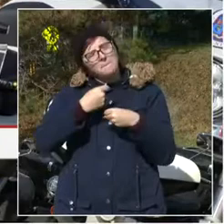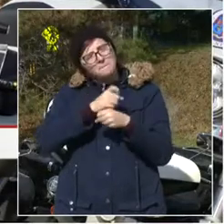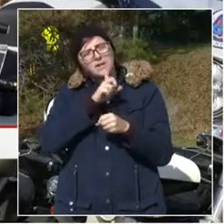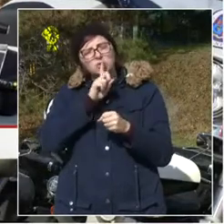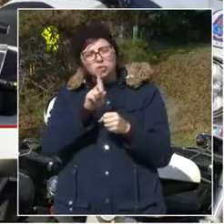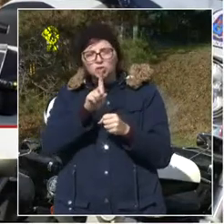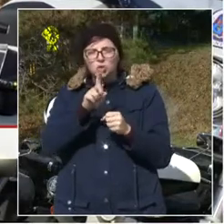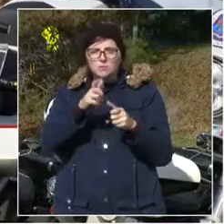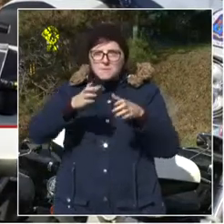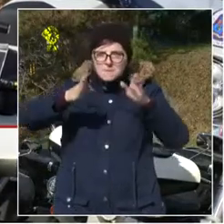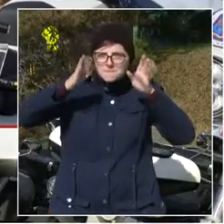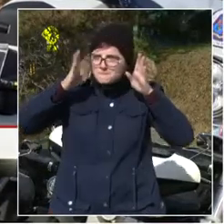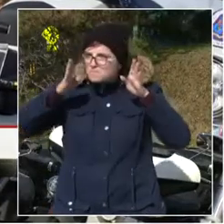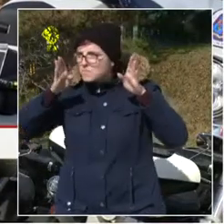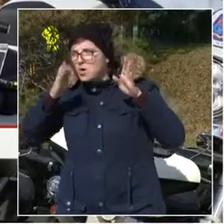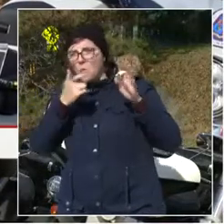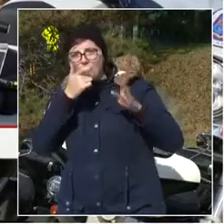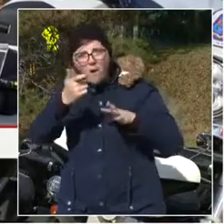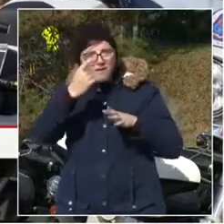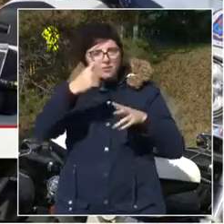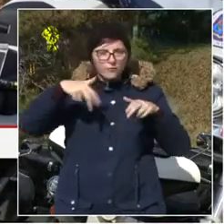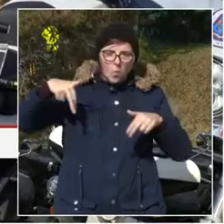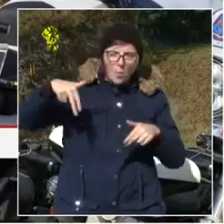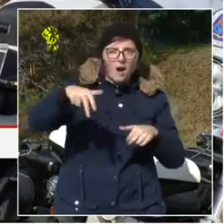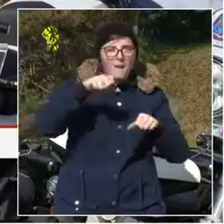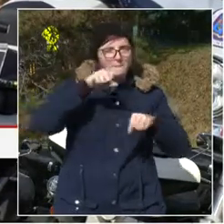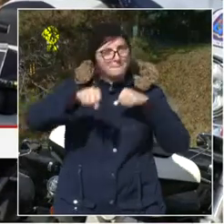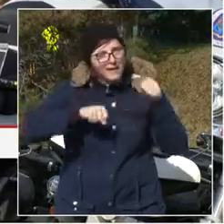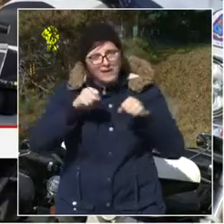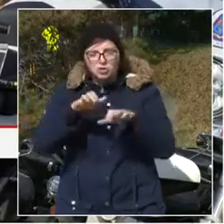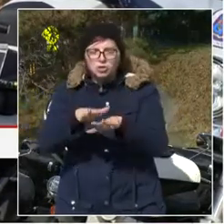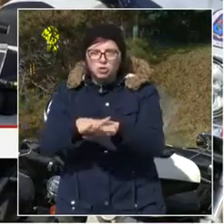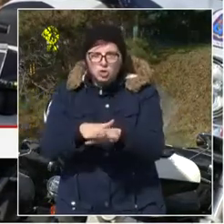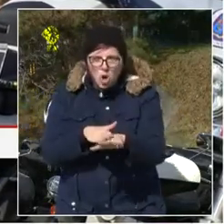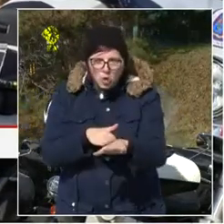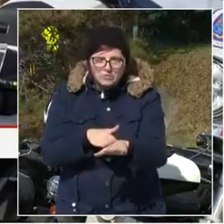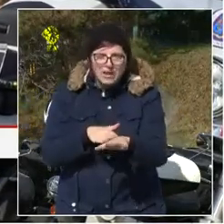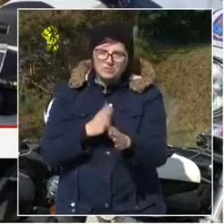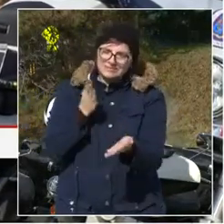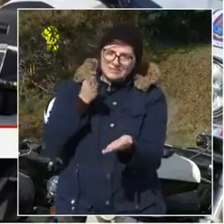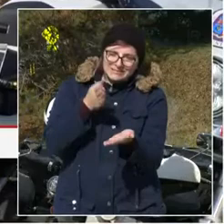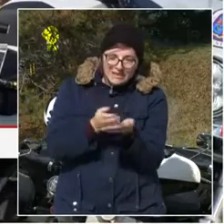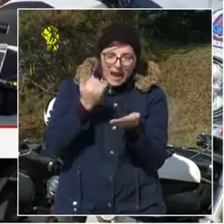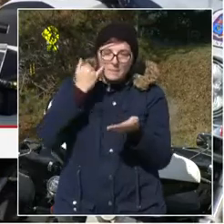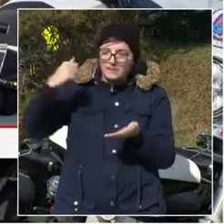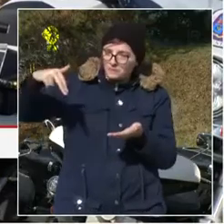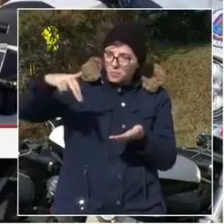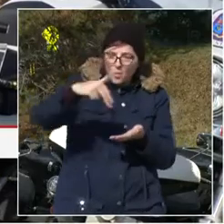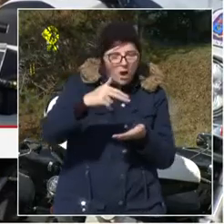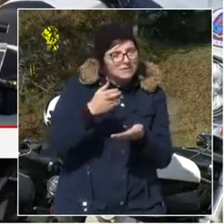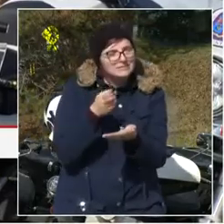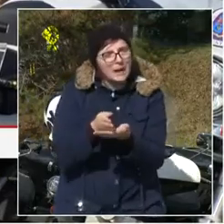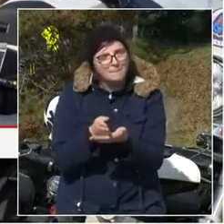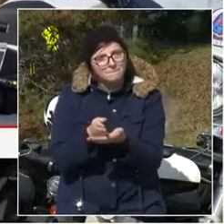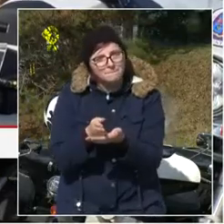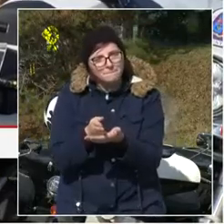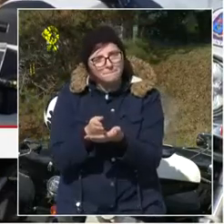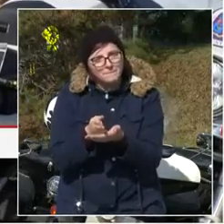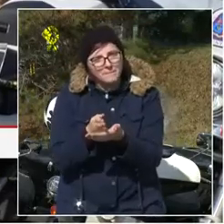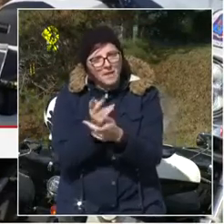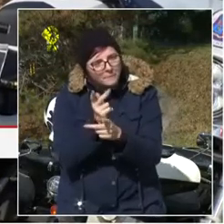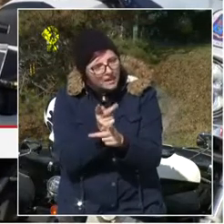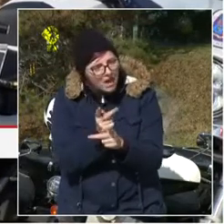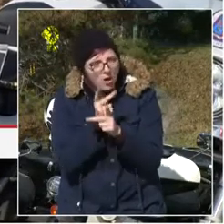for people walking and biking. Slow down in our neighborhoods. Stop for people in the crosswalks. Stop and be